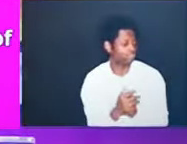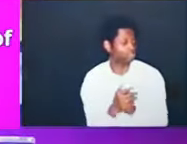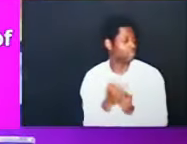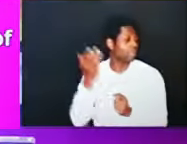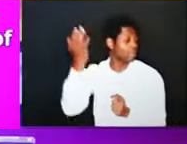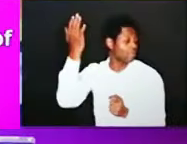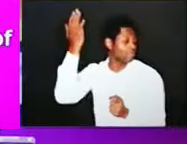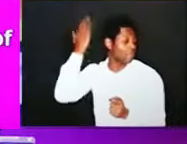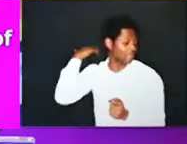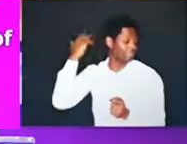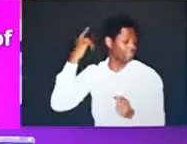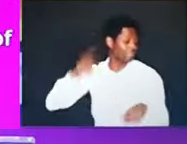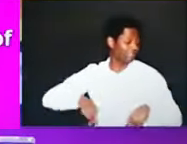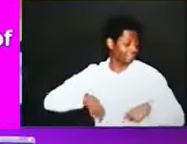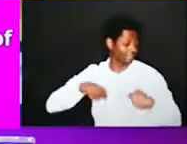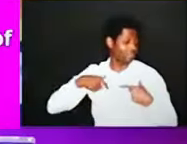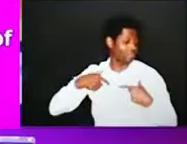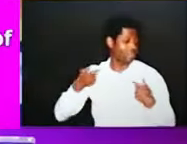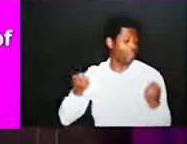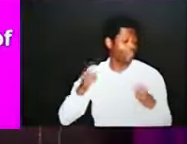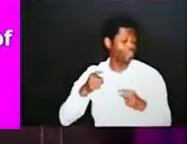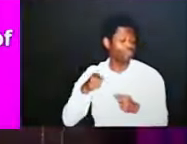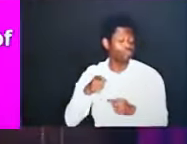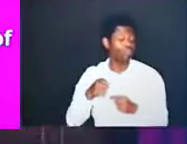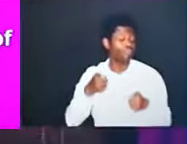follow the ways of this world